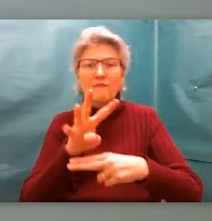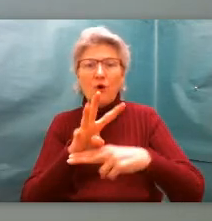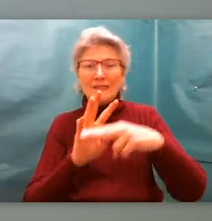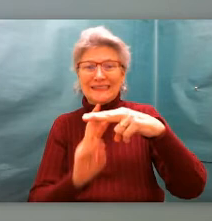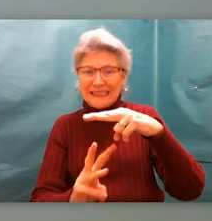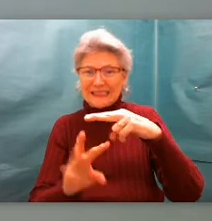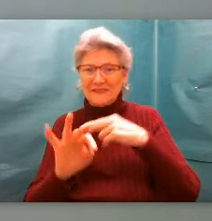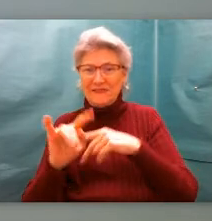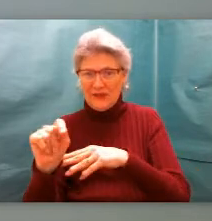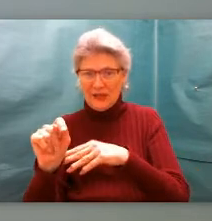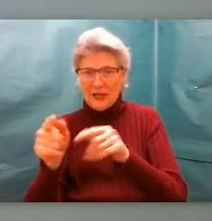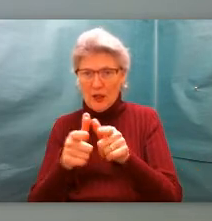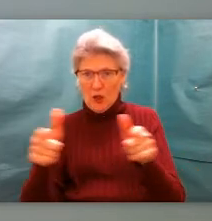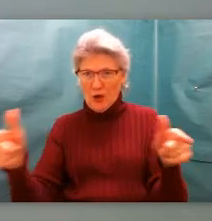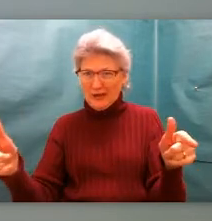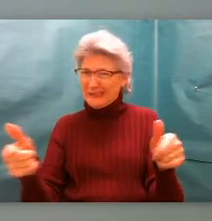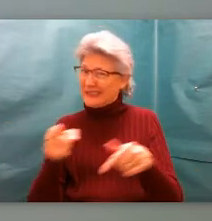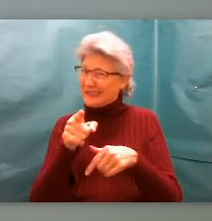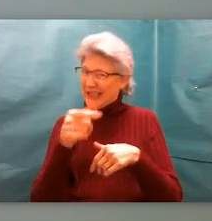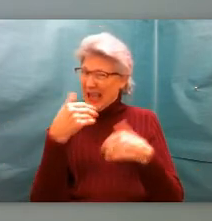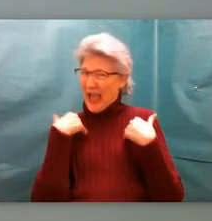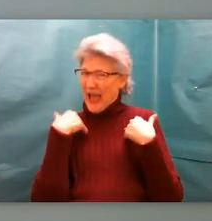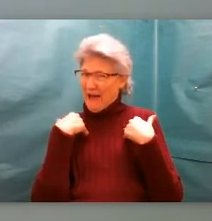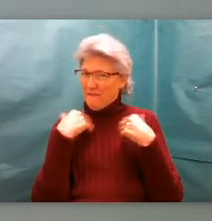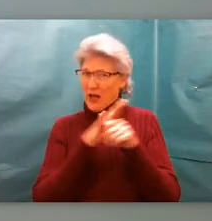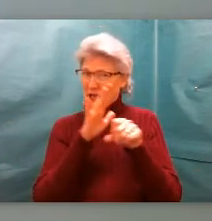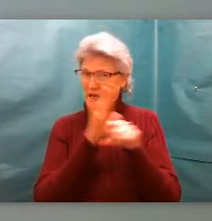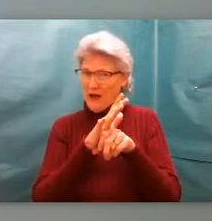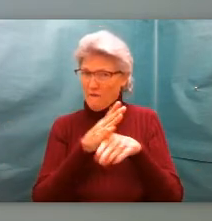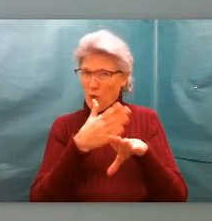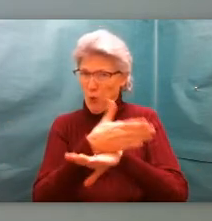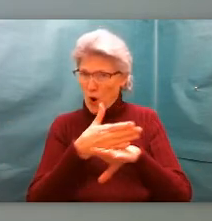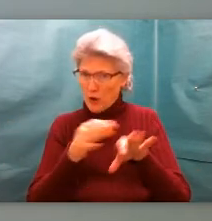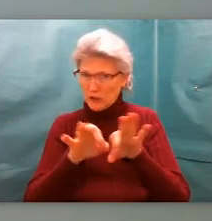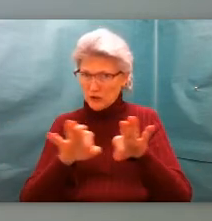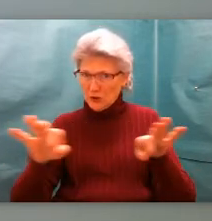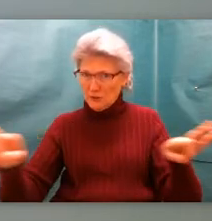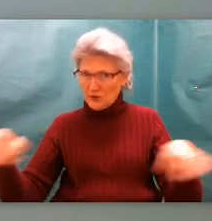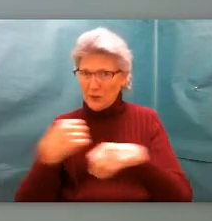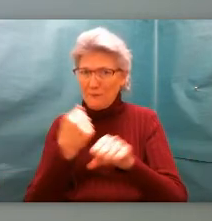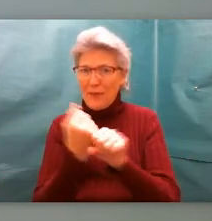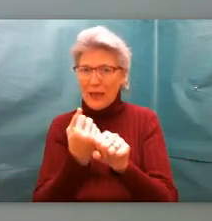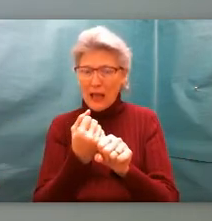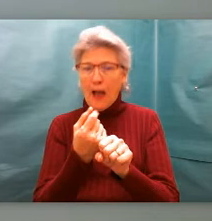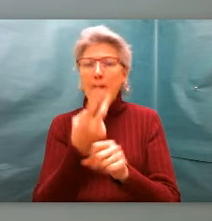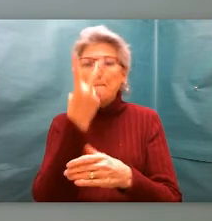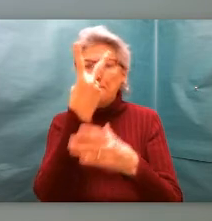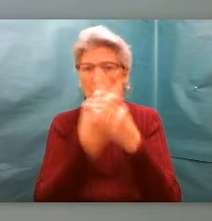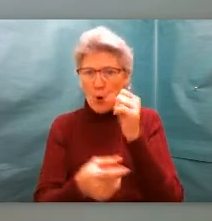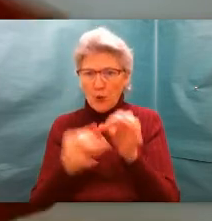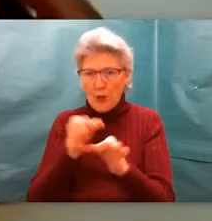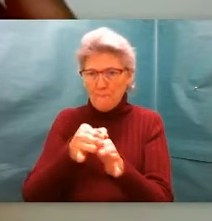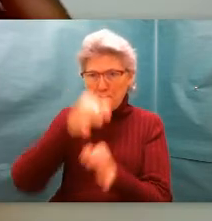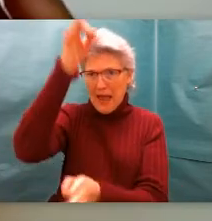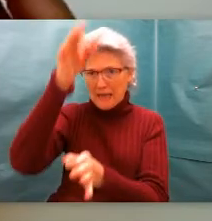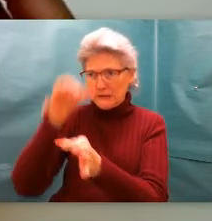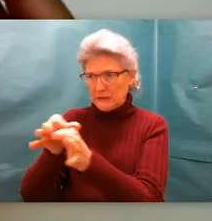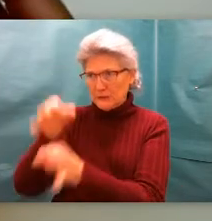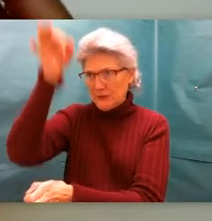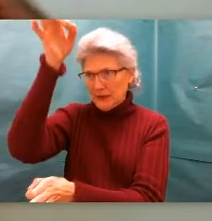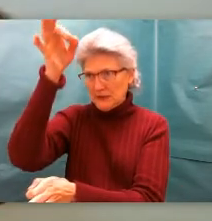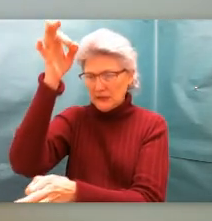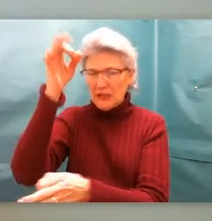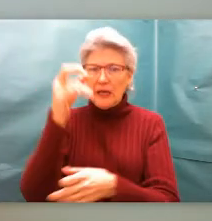I'm understanding that Jacob has a miniature sailboat and he has 2 masts that he's making. One mast is